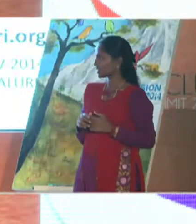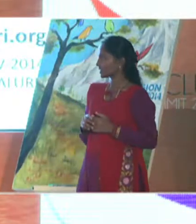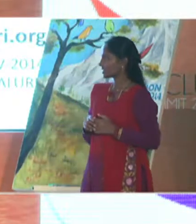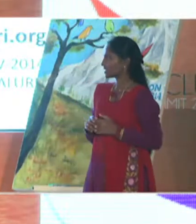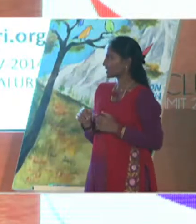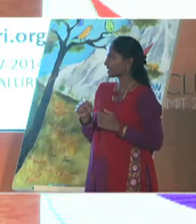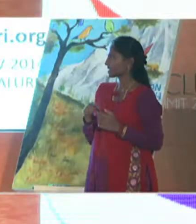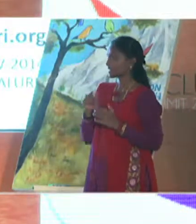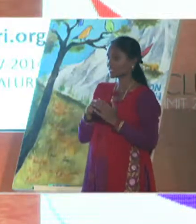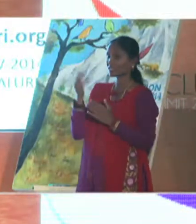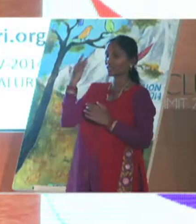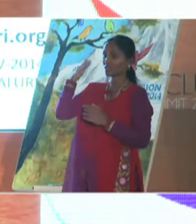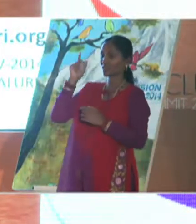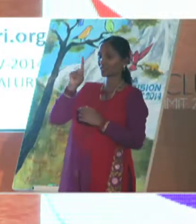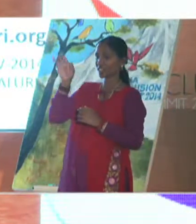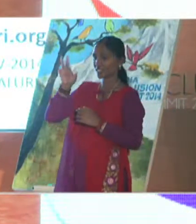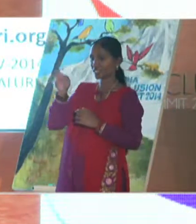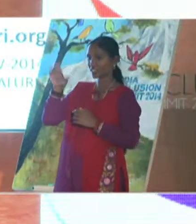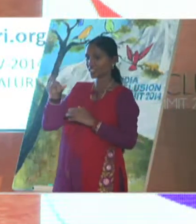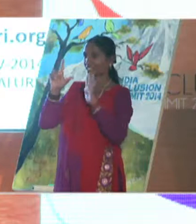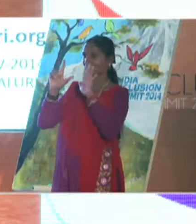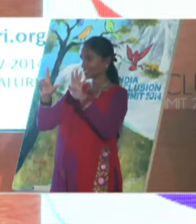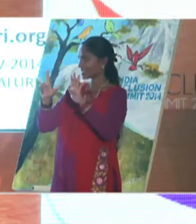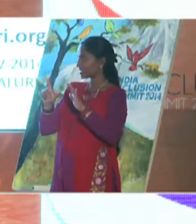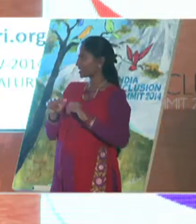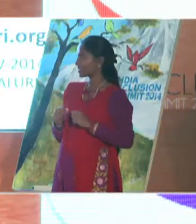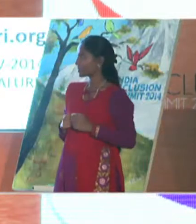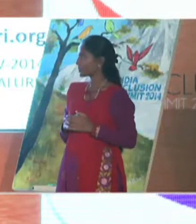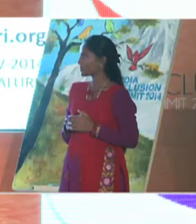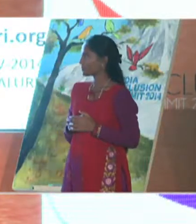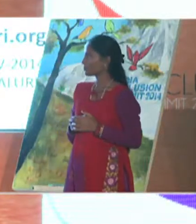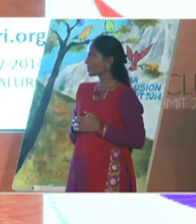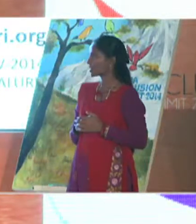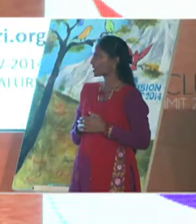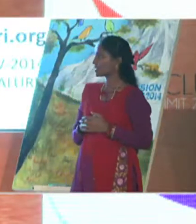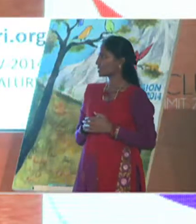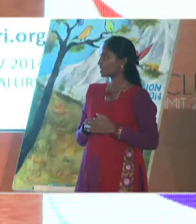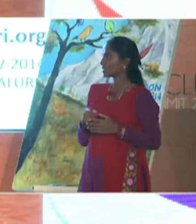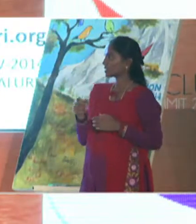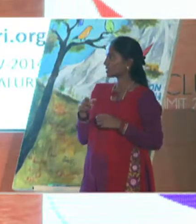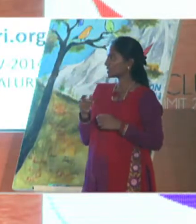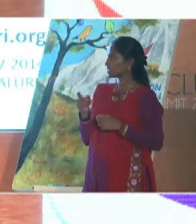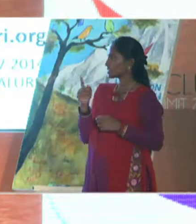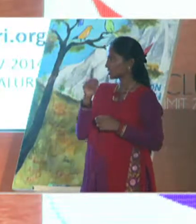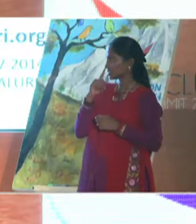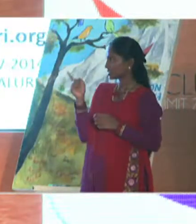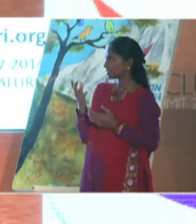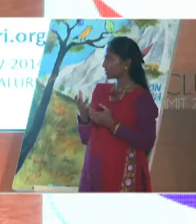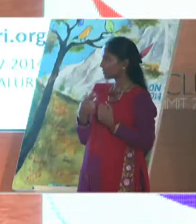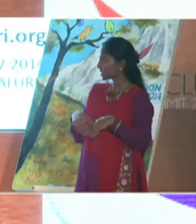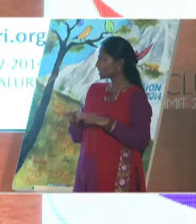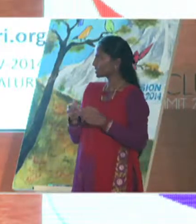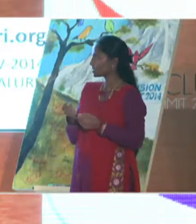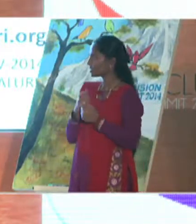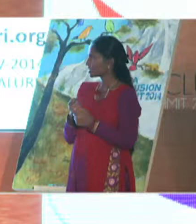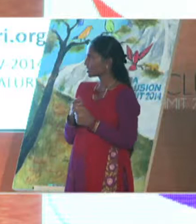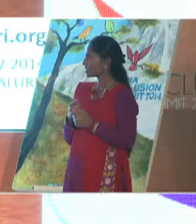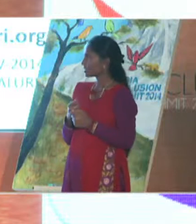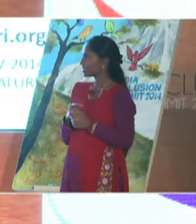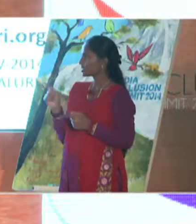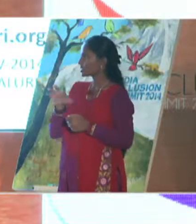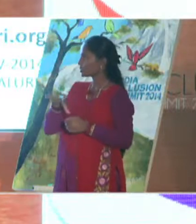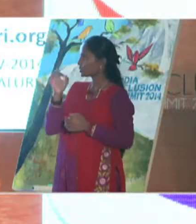was in 1997 when she took off alone to Tibet. She went on horseback, she found a few local people, and she found